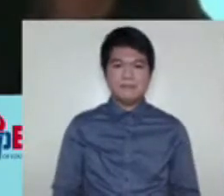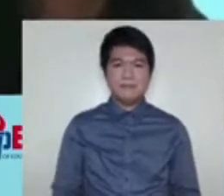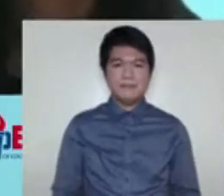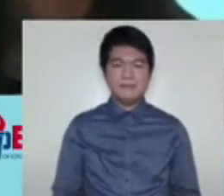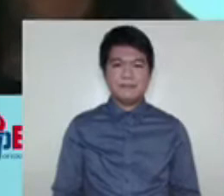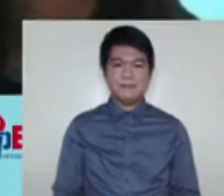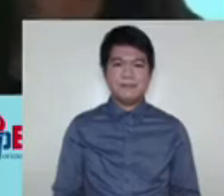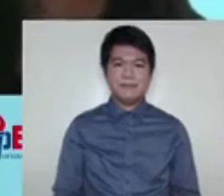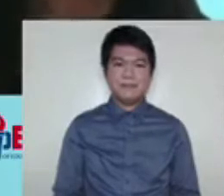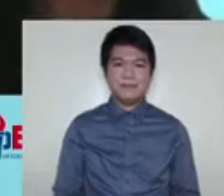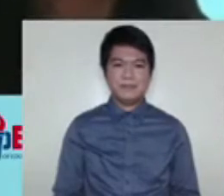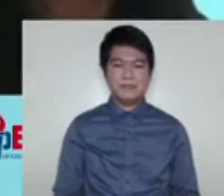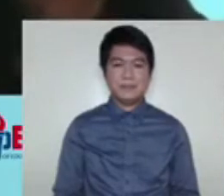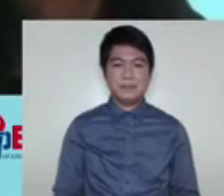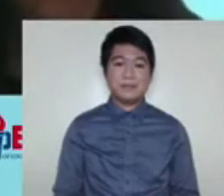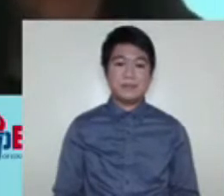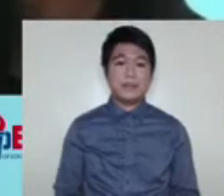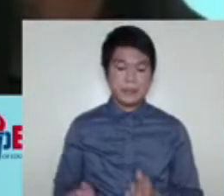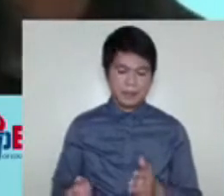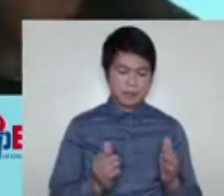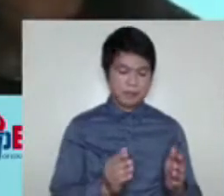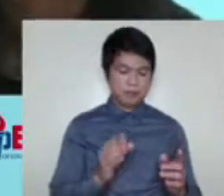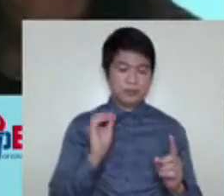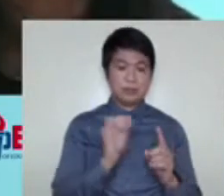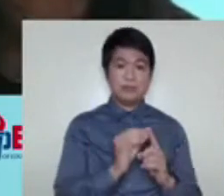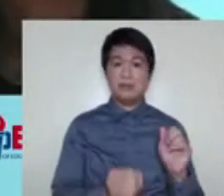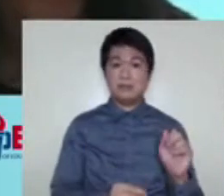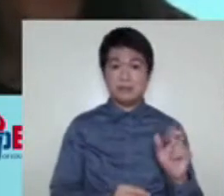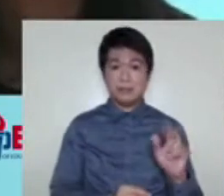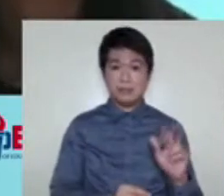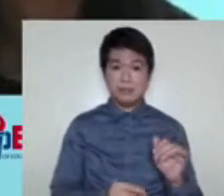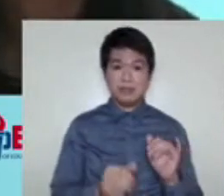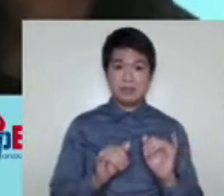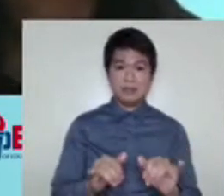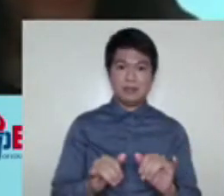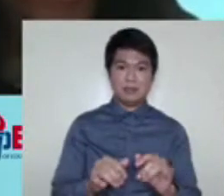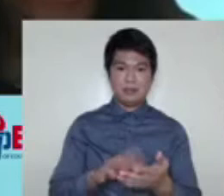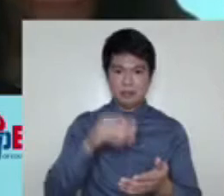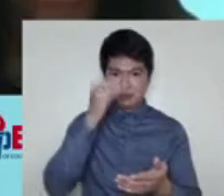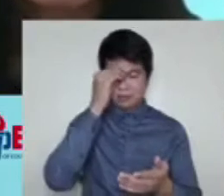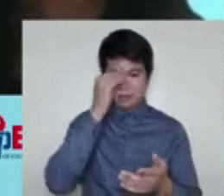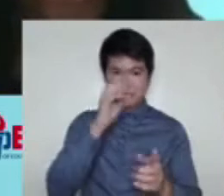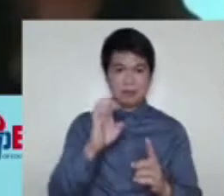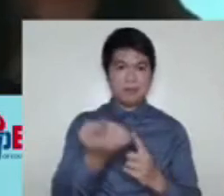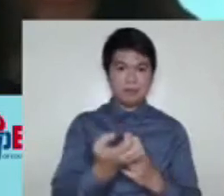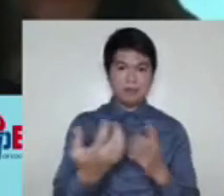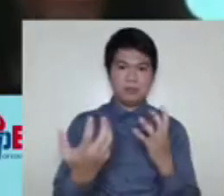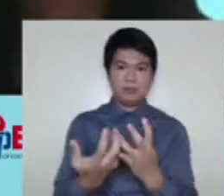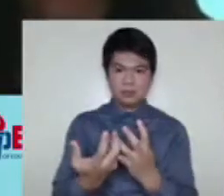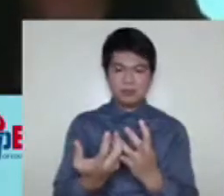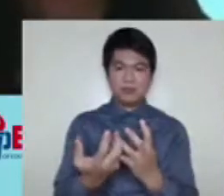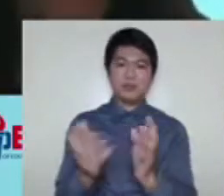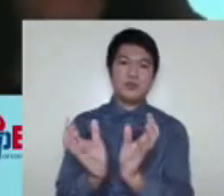Moving on to Objective 13, maintain learning environments that are responsive to community contexts.